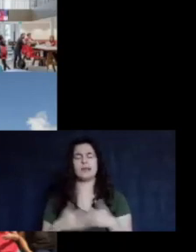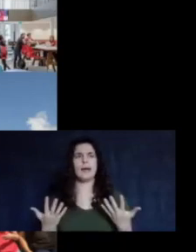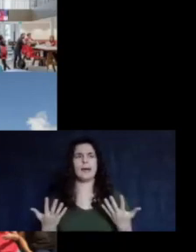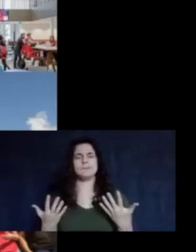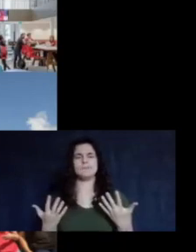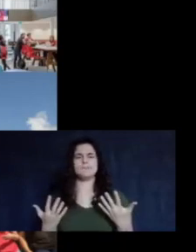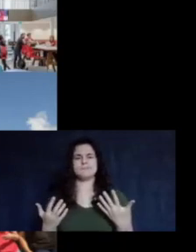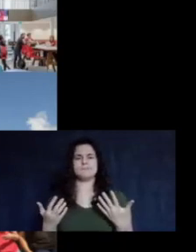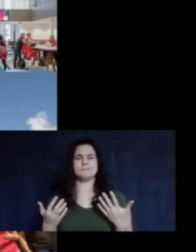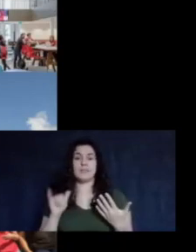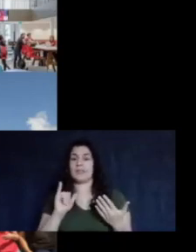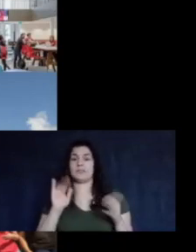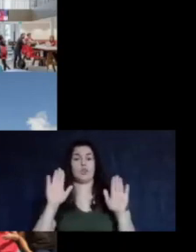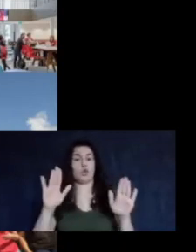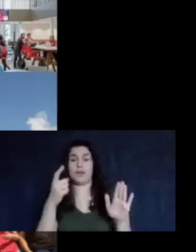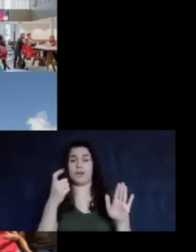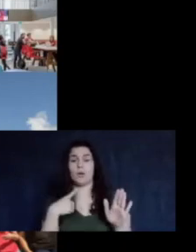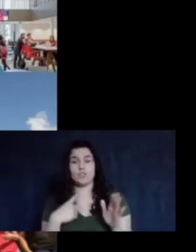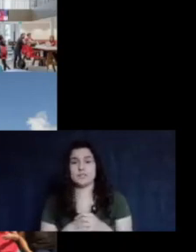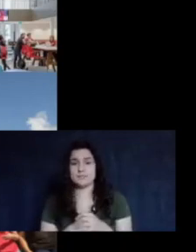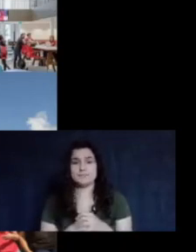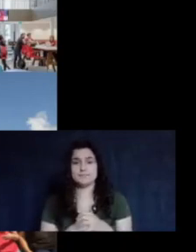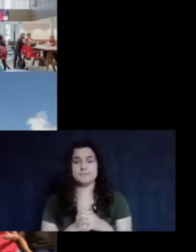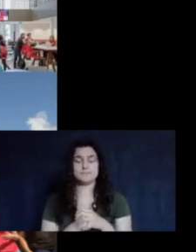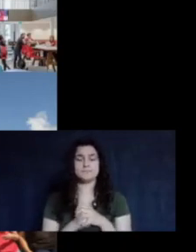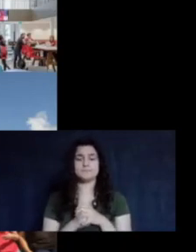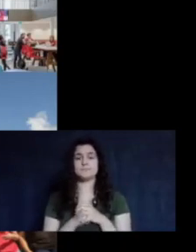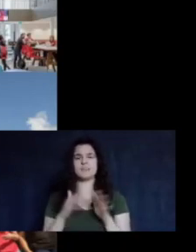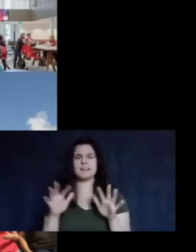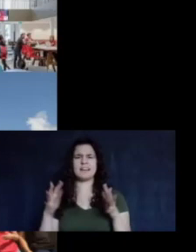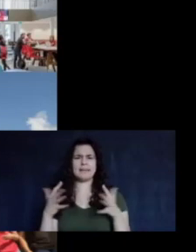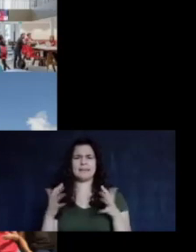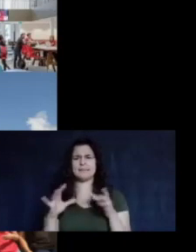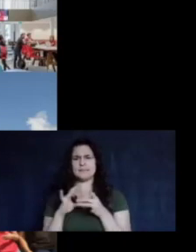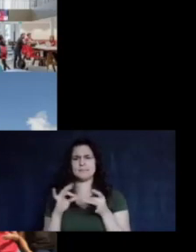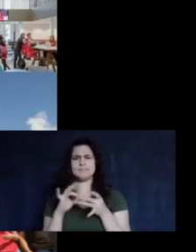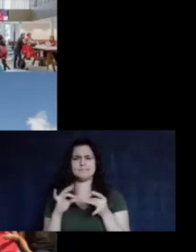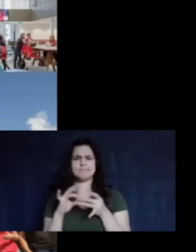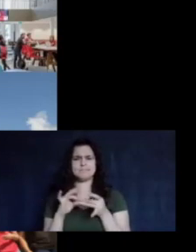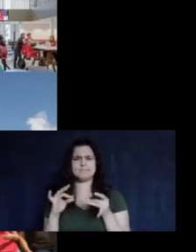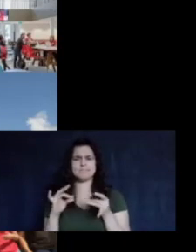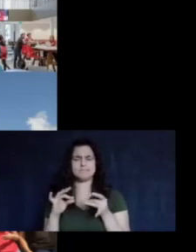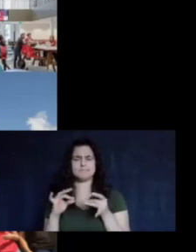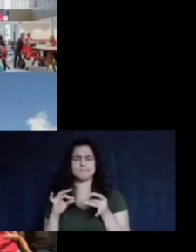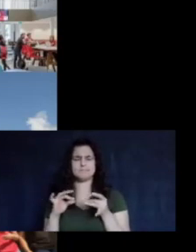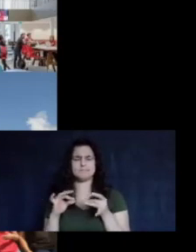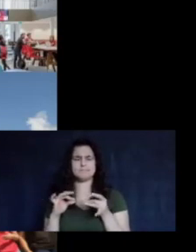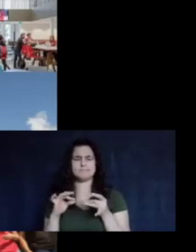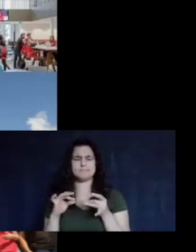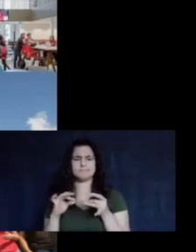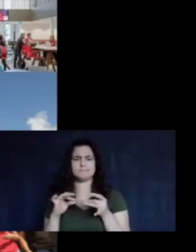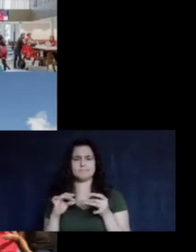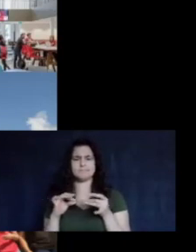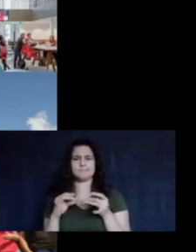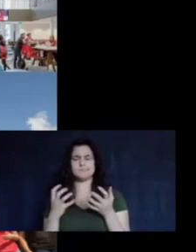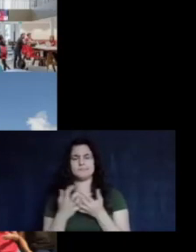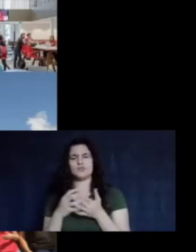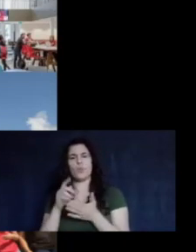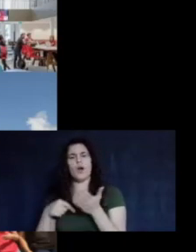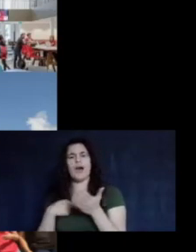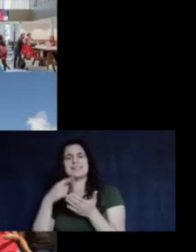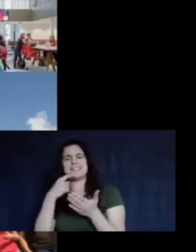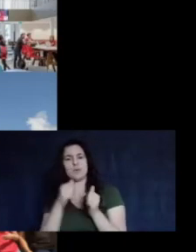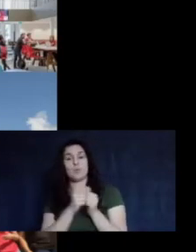There's a few. It's a great question. Kind of goes to the comment I made with the dissertation in